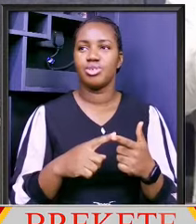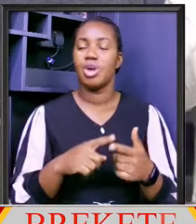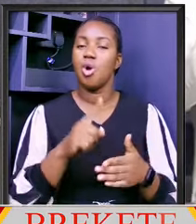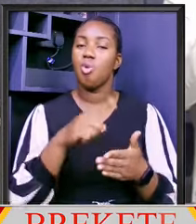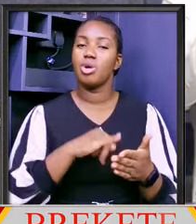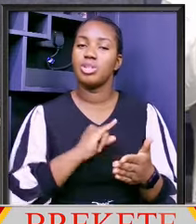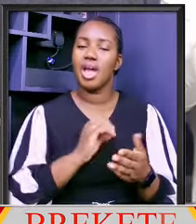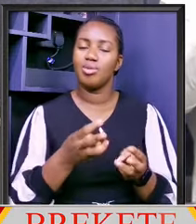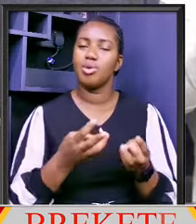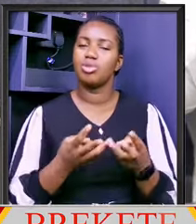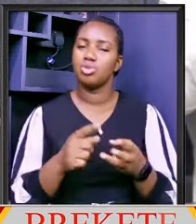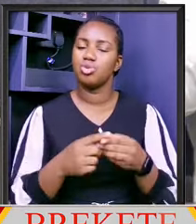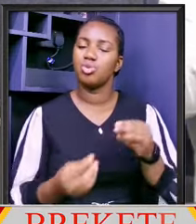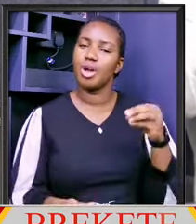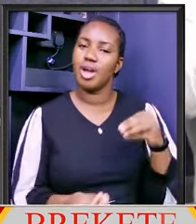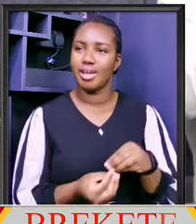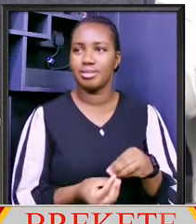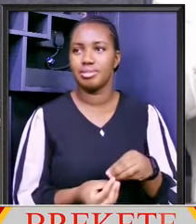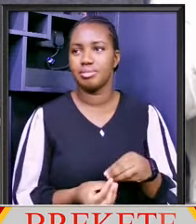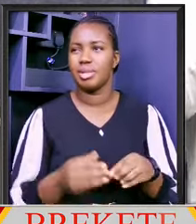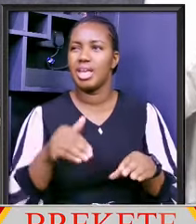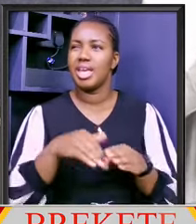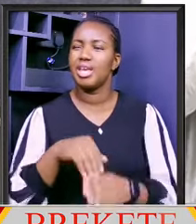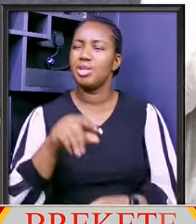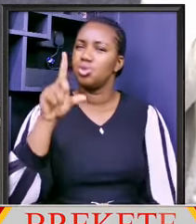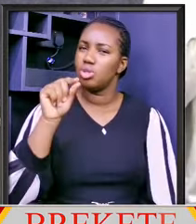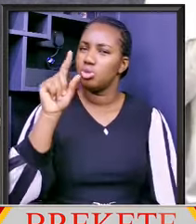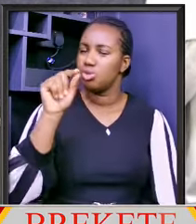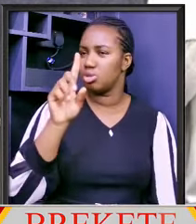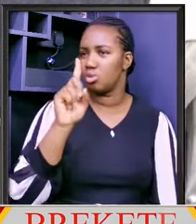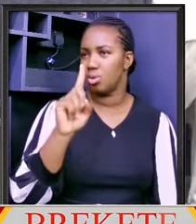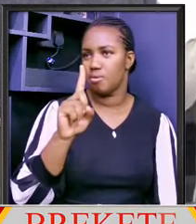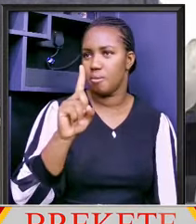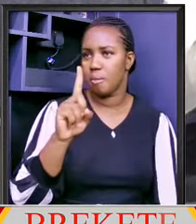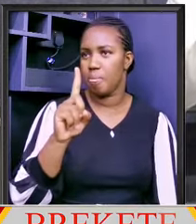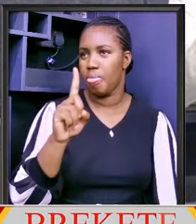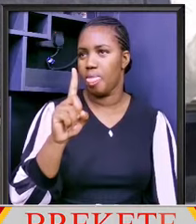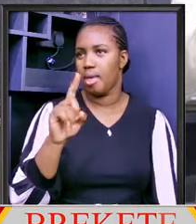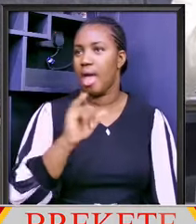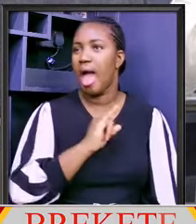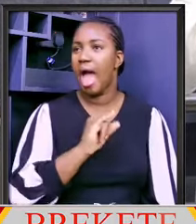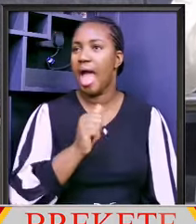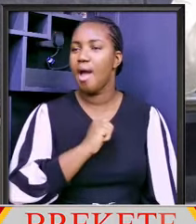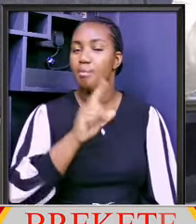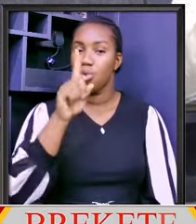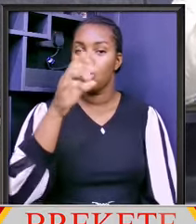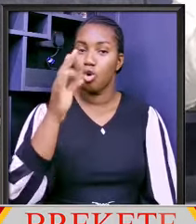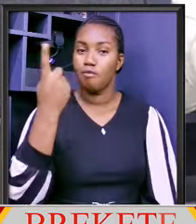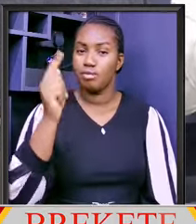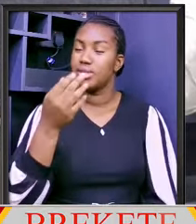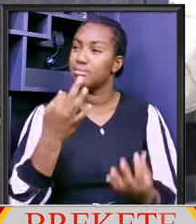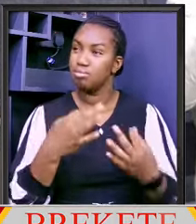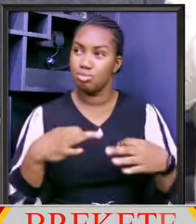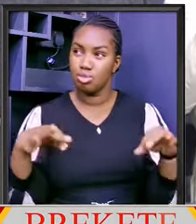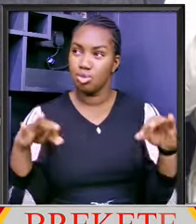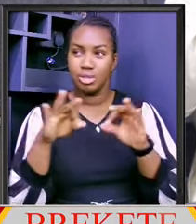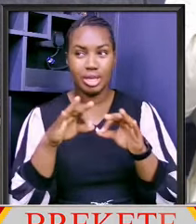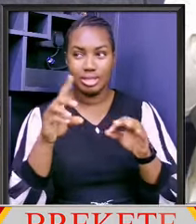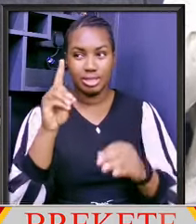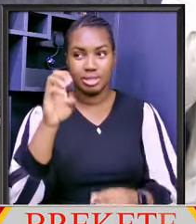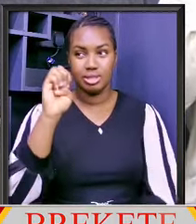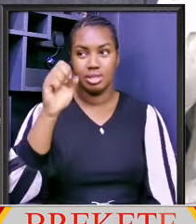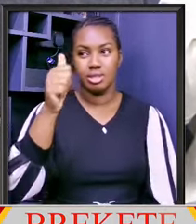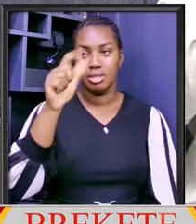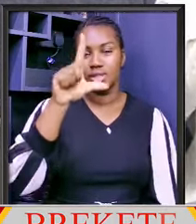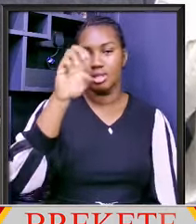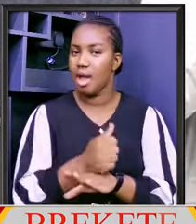submission is, I think in 2021, I'm one of the major dealers, KK dealers in